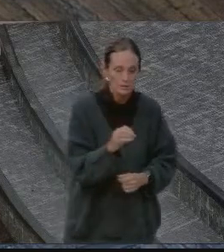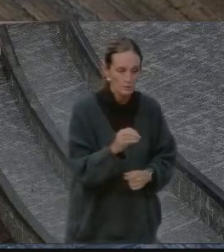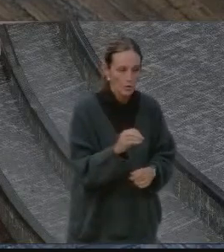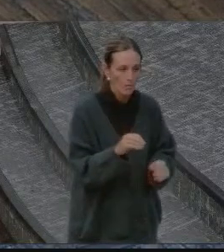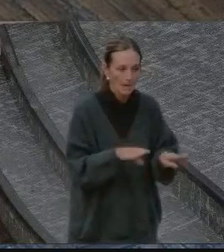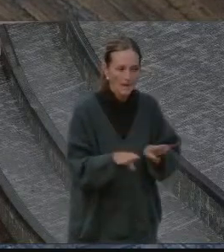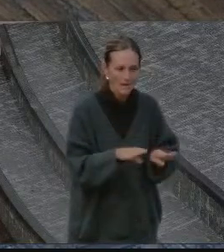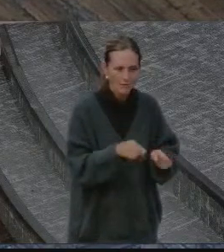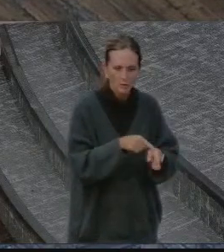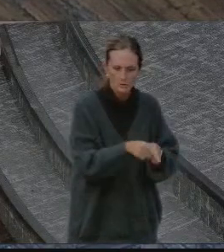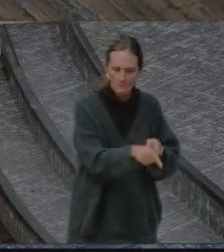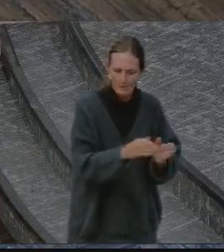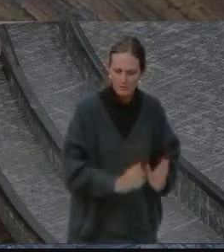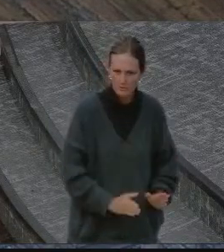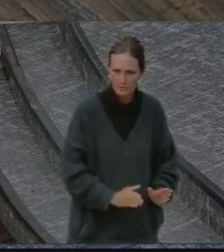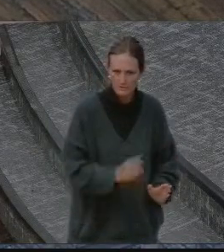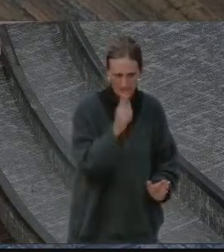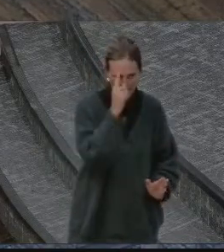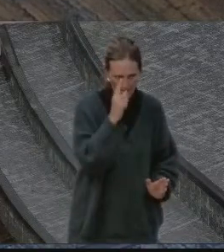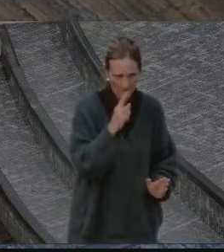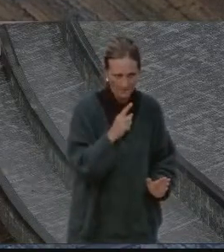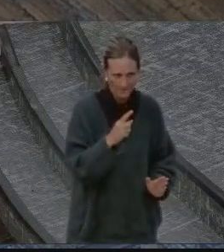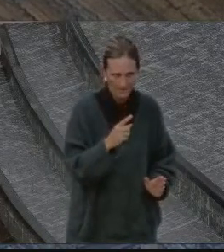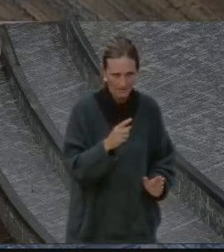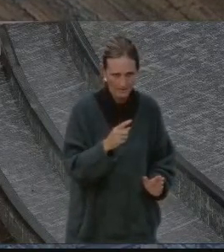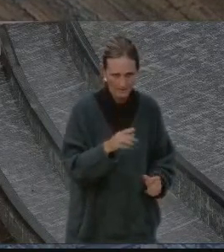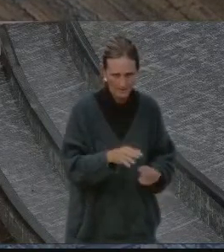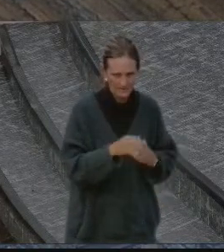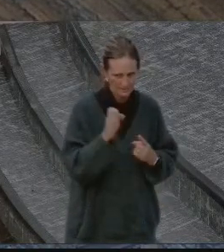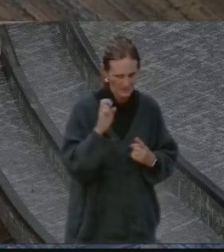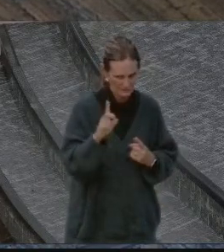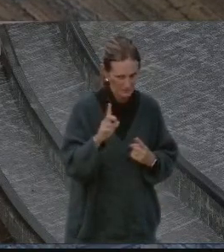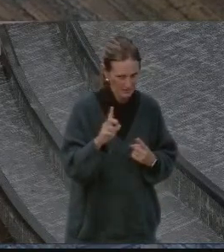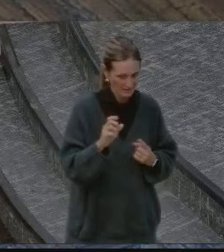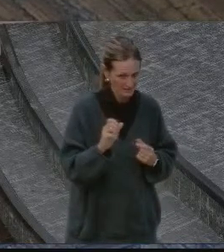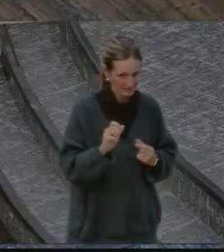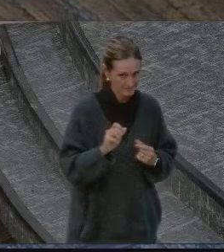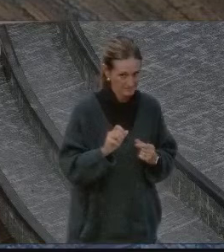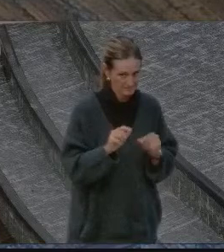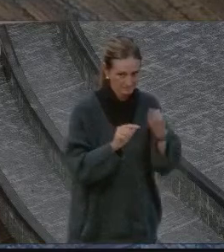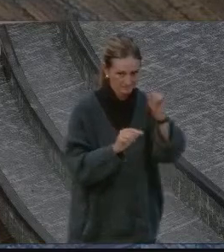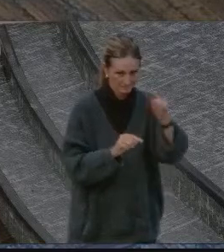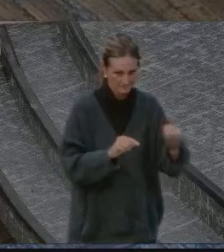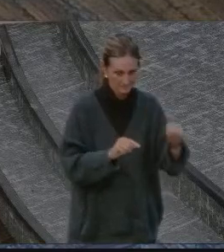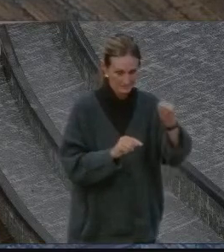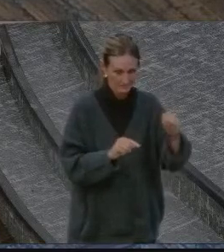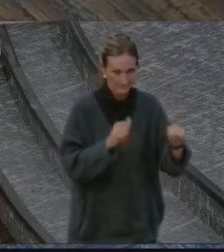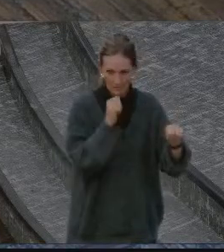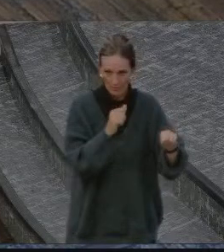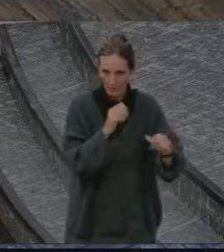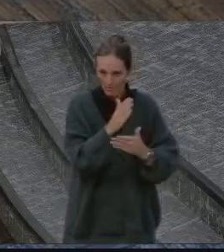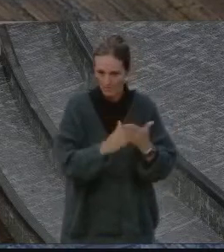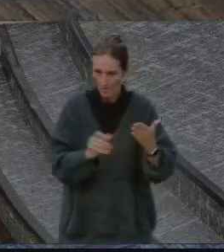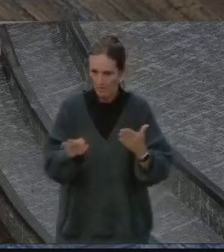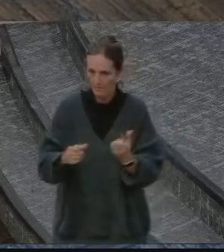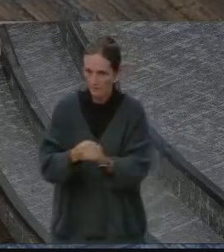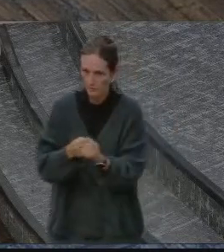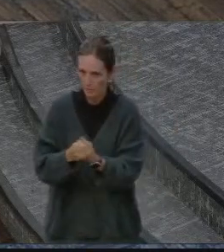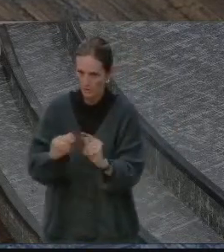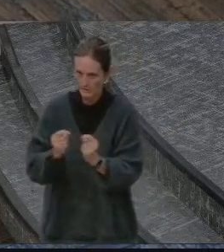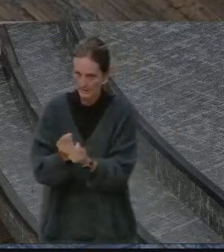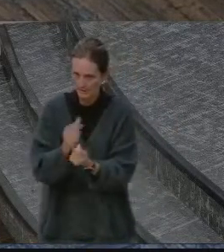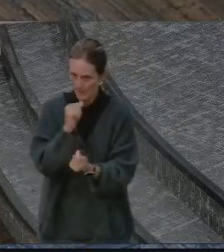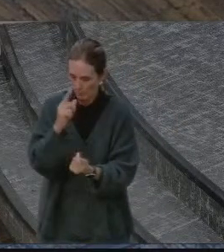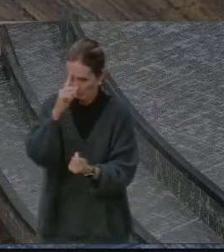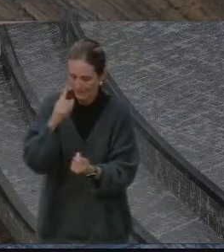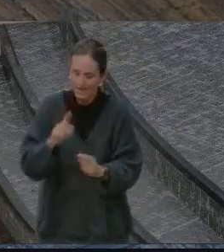believe, are largely in special education, if I'm remembering right. They're not a part of the support team. Again, I